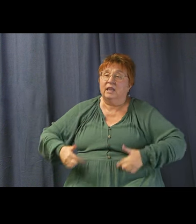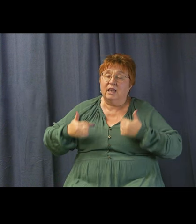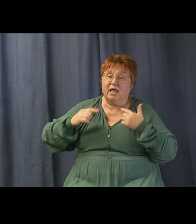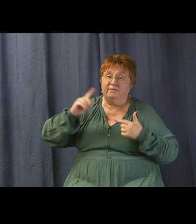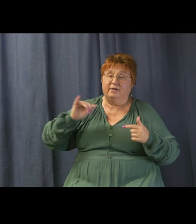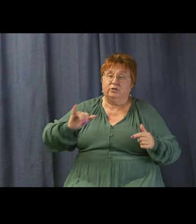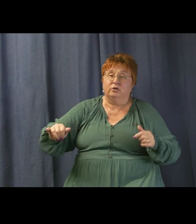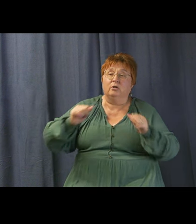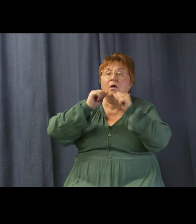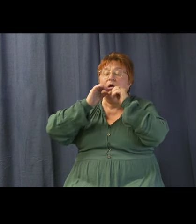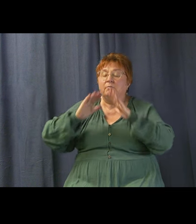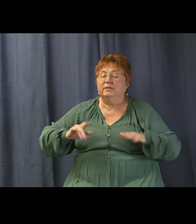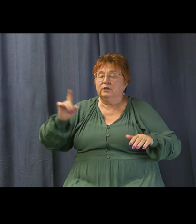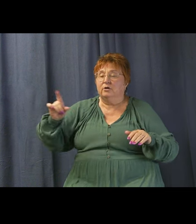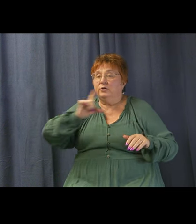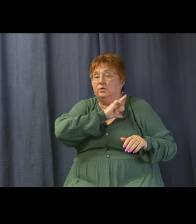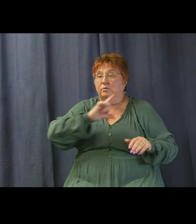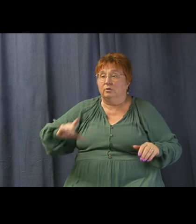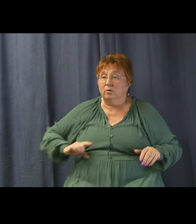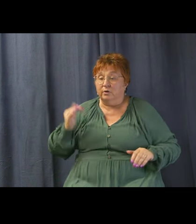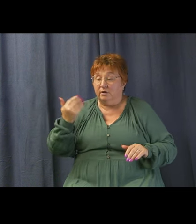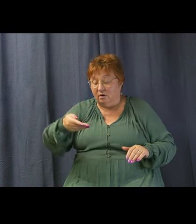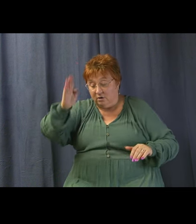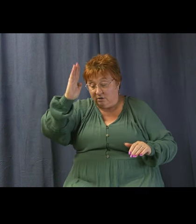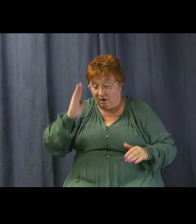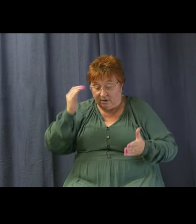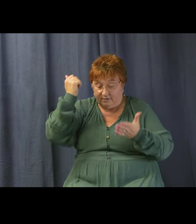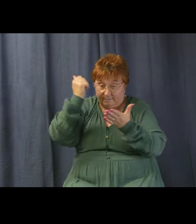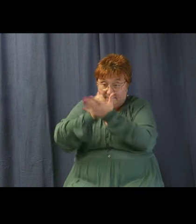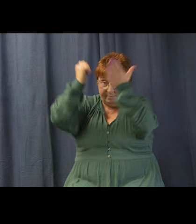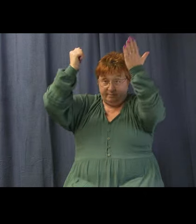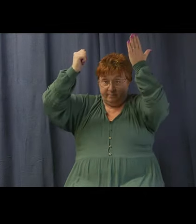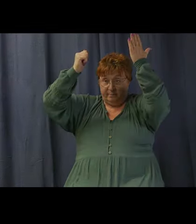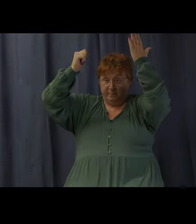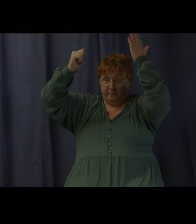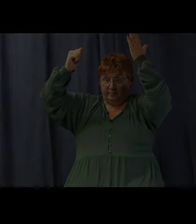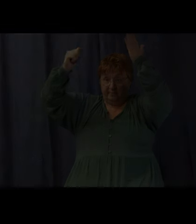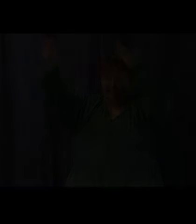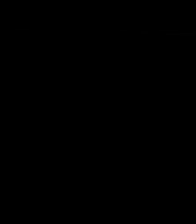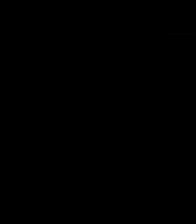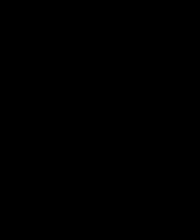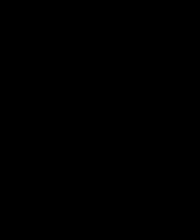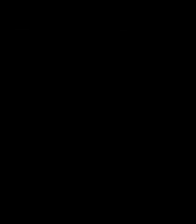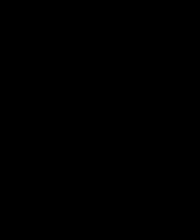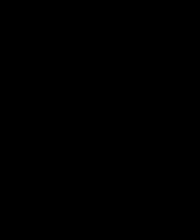us life eternal. Blessed are you, Lord our God. Amen. Take a break.